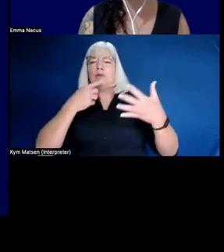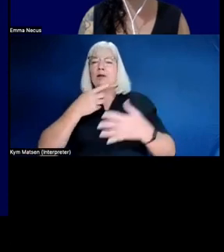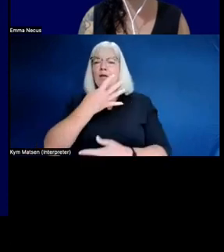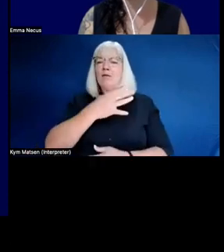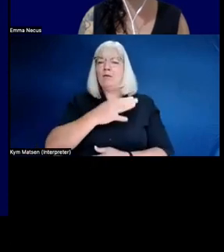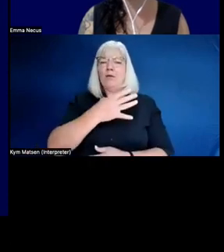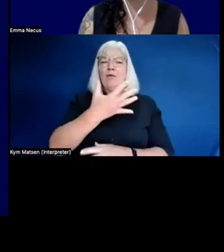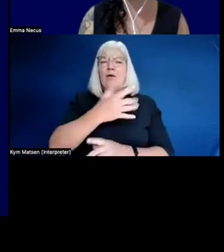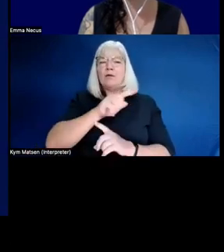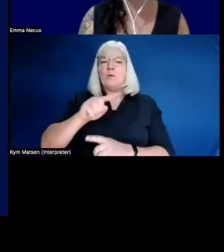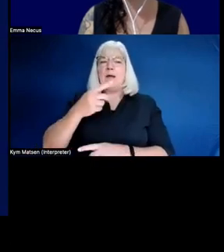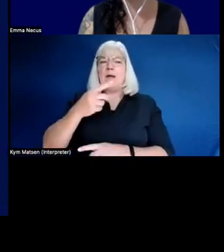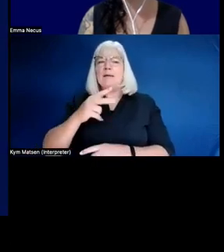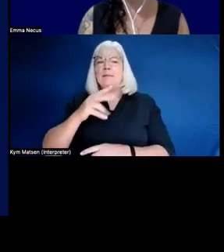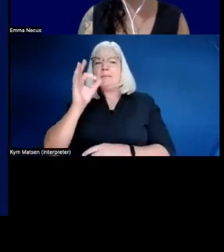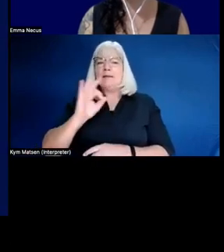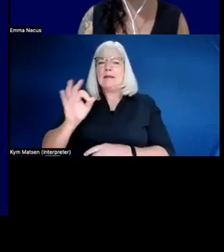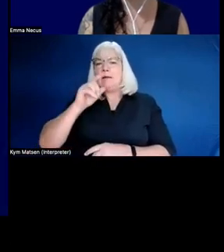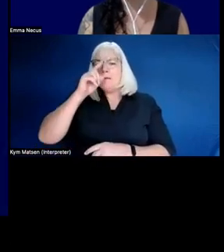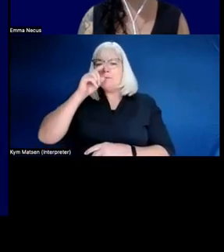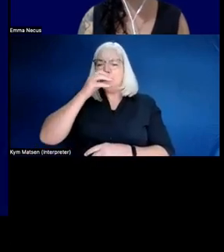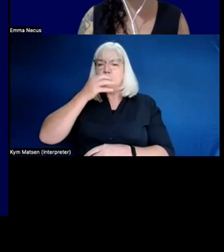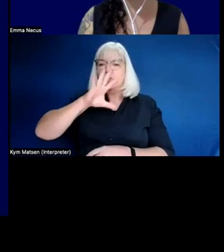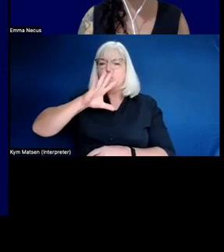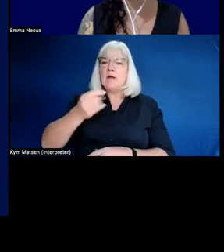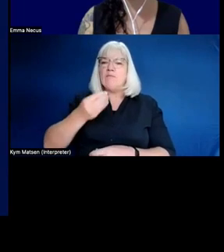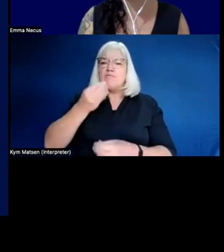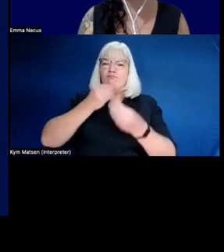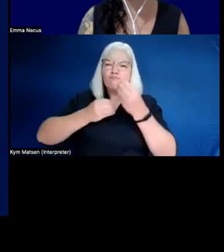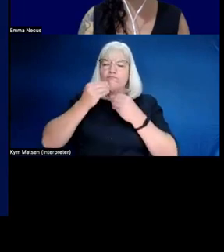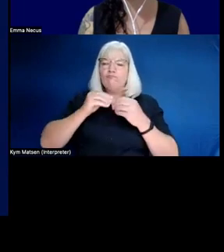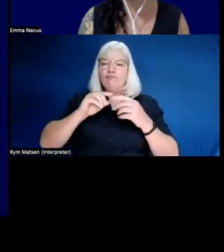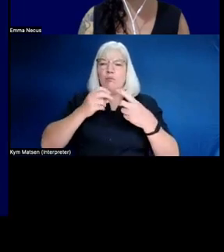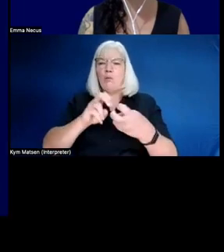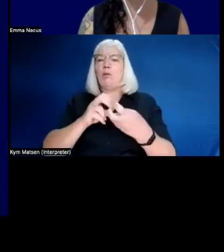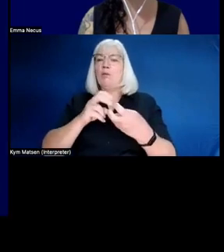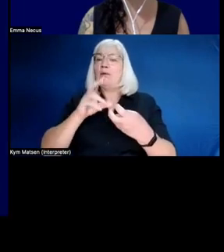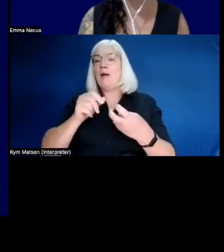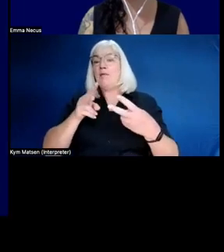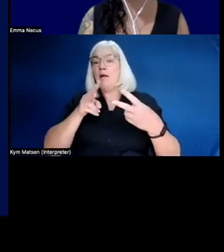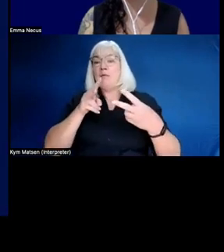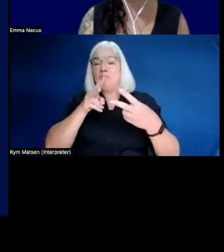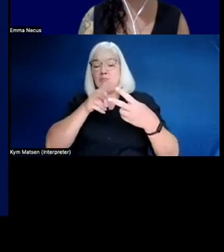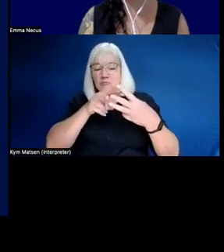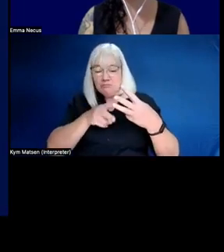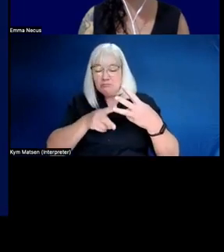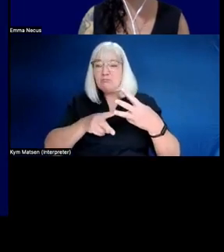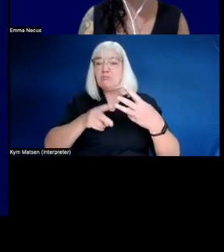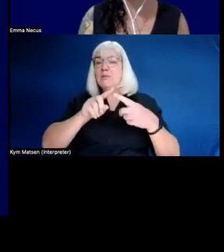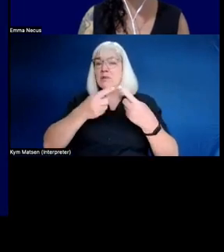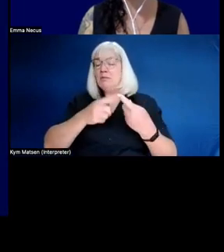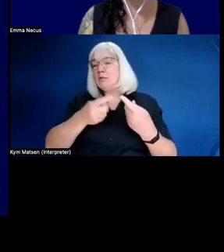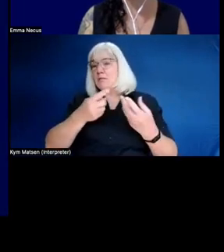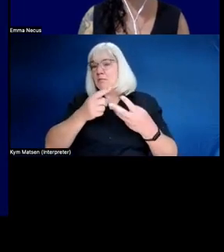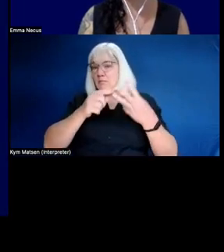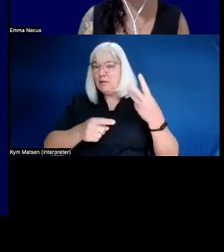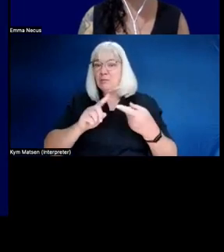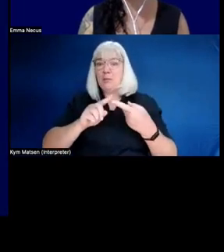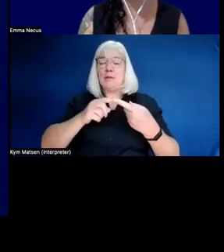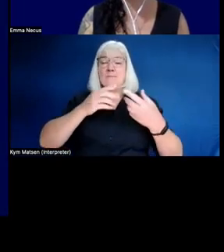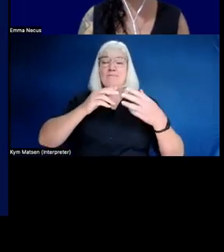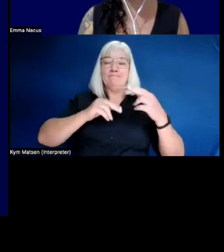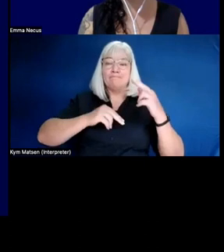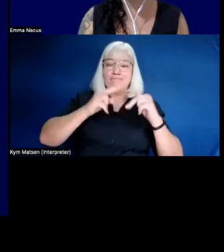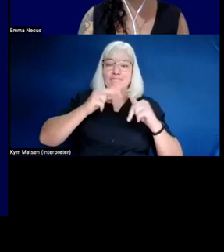difficulties have two or more conditions, and these might be developmental, behavioural, or medical. And so it's really